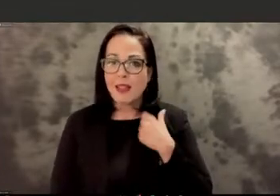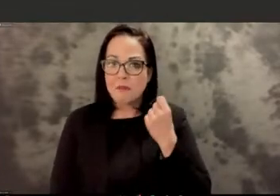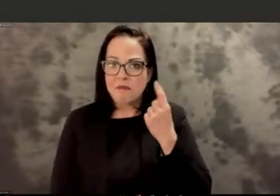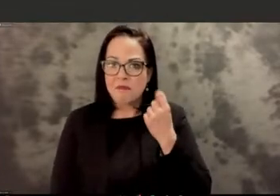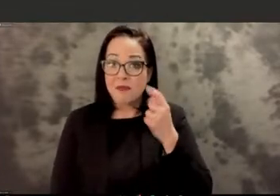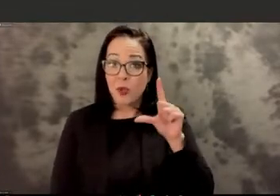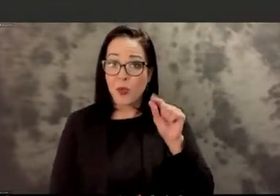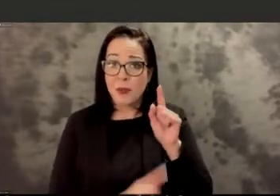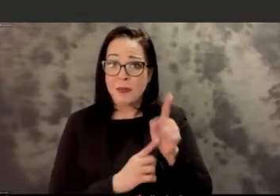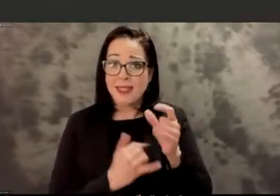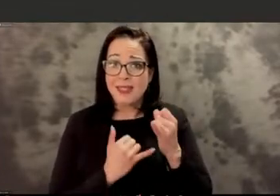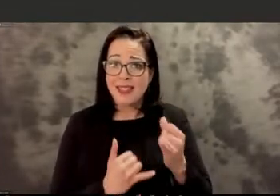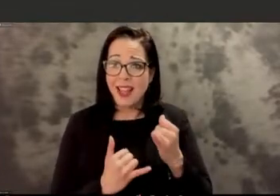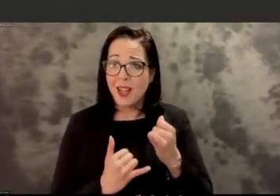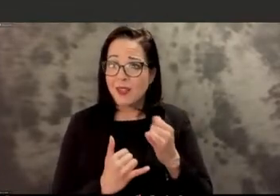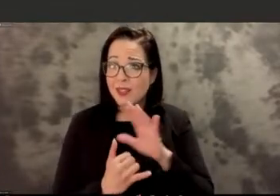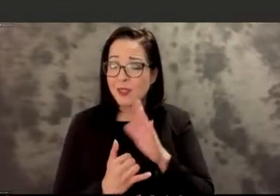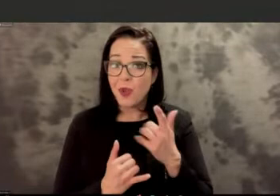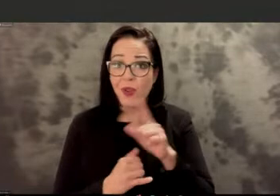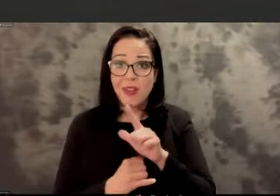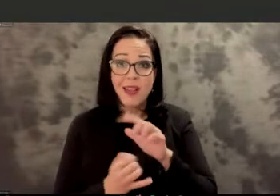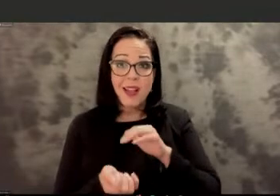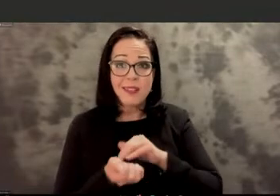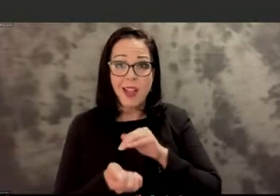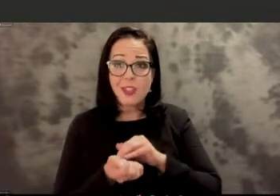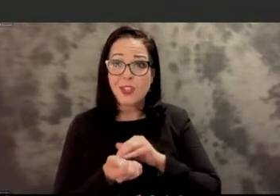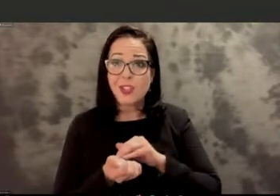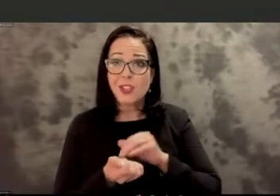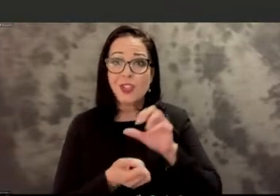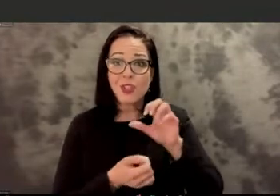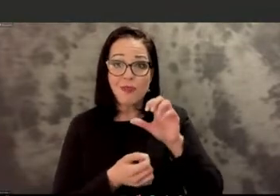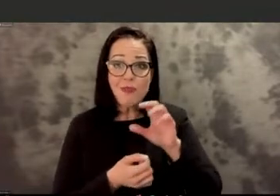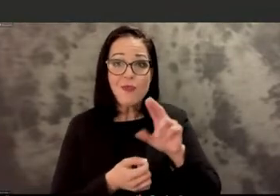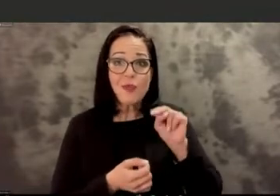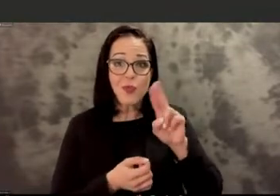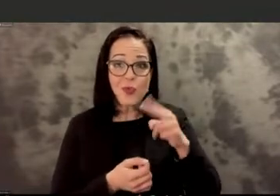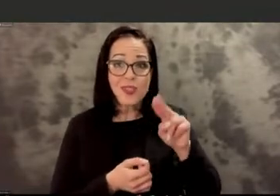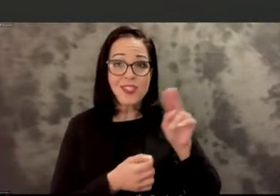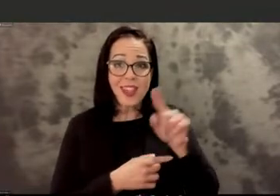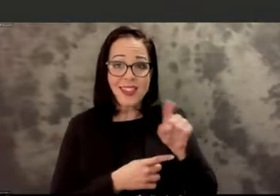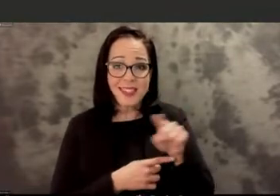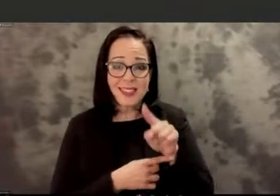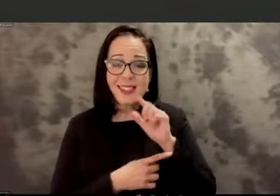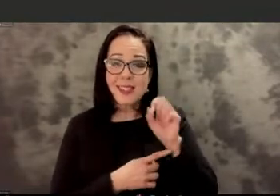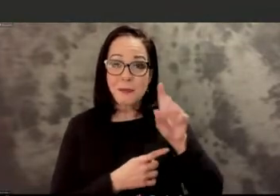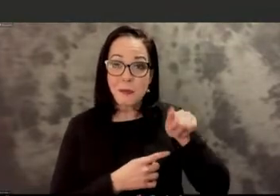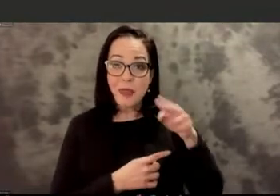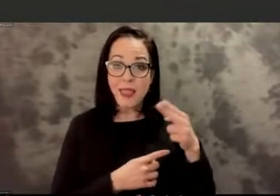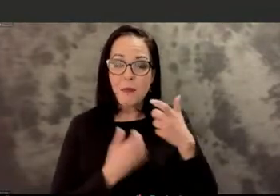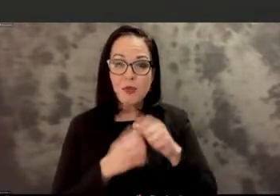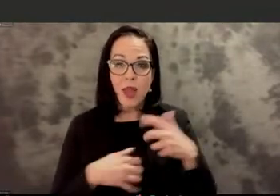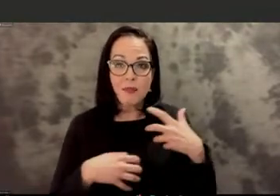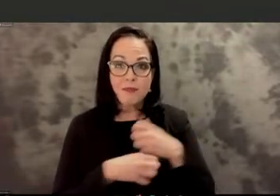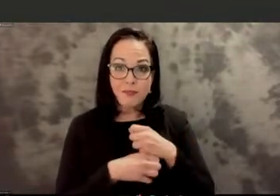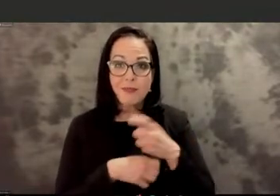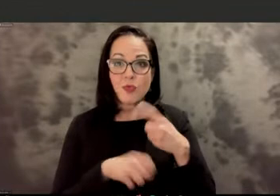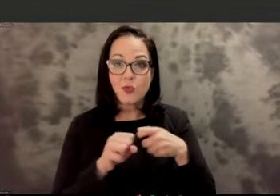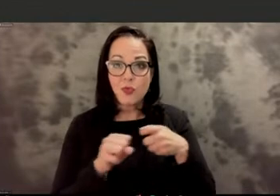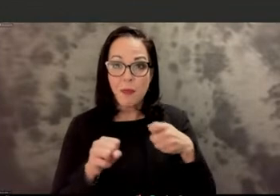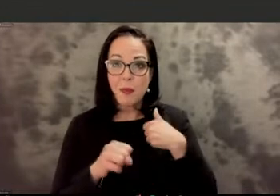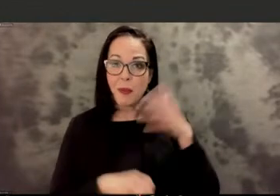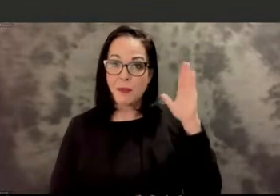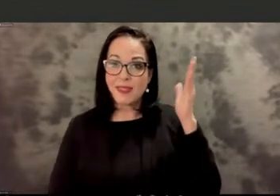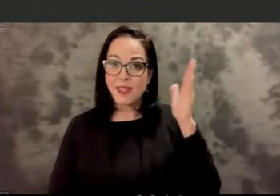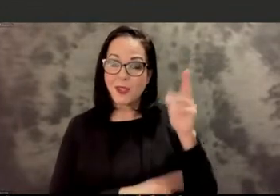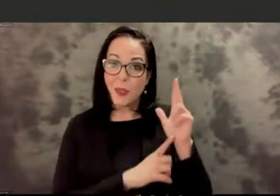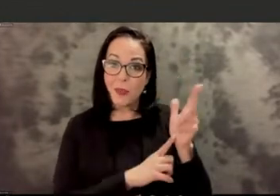now, so Dr. Nunez-Smith, I'm going to try to do the rest of my presentation in the next 3 to 5 minutes. We'll be